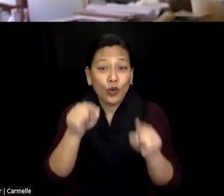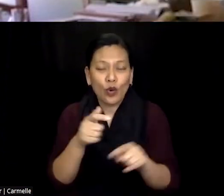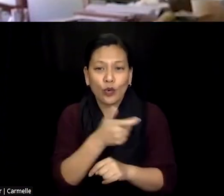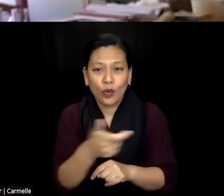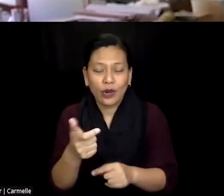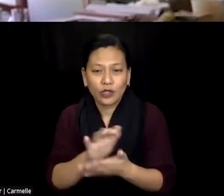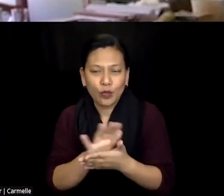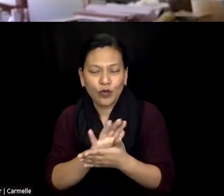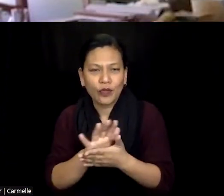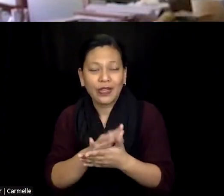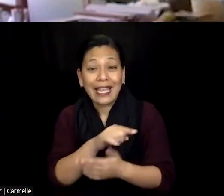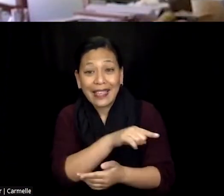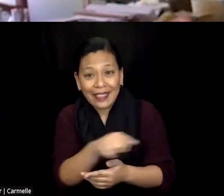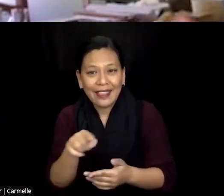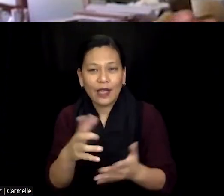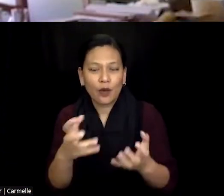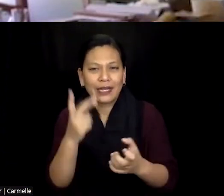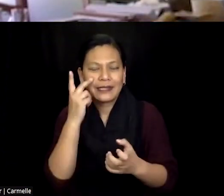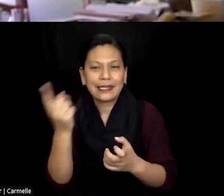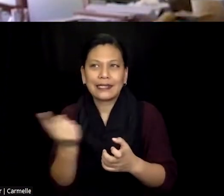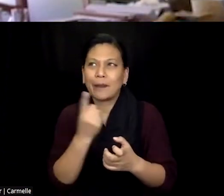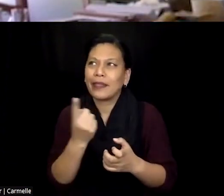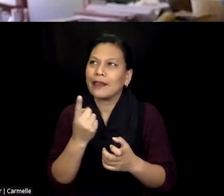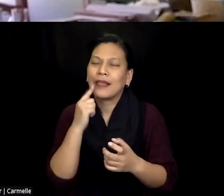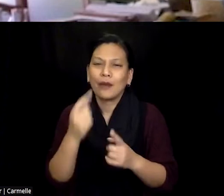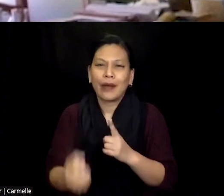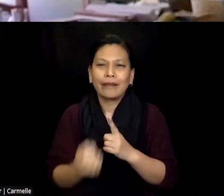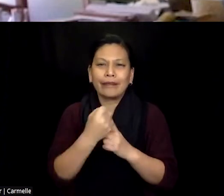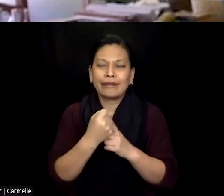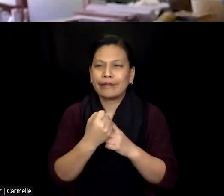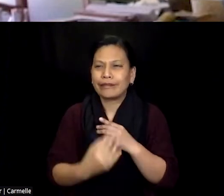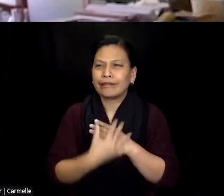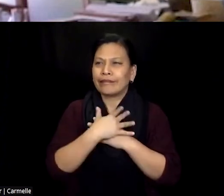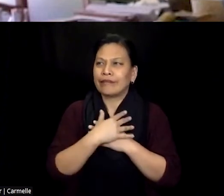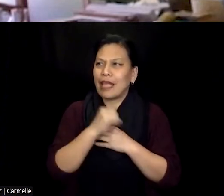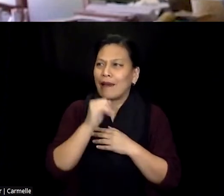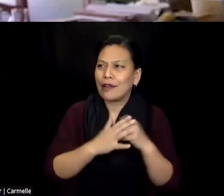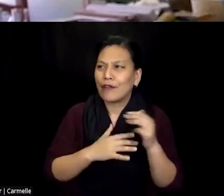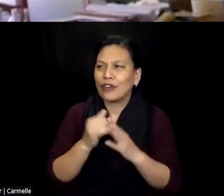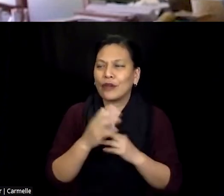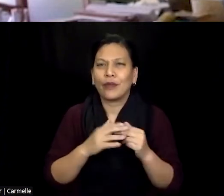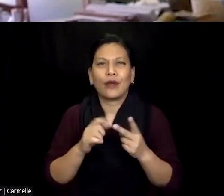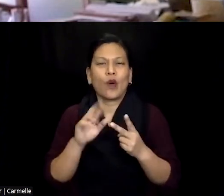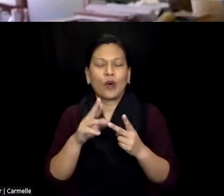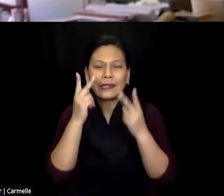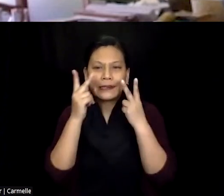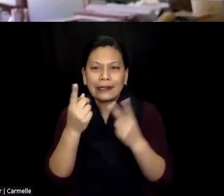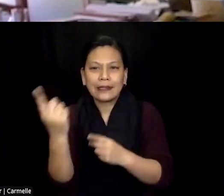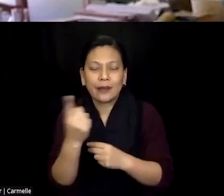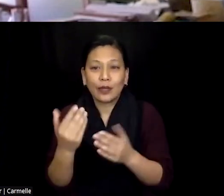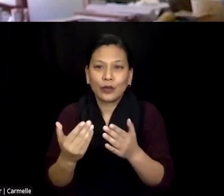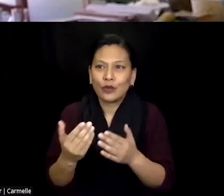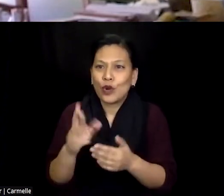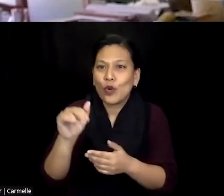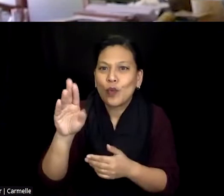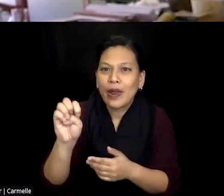that is incredibly uncomfortable or like rare and impressive. And you can do that for not much money. You